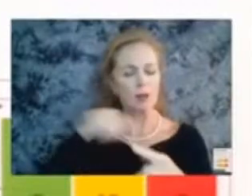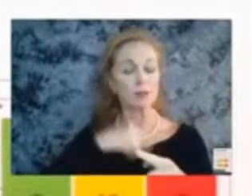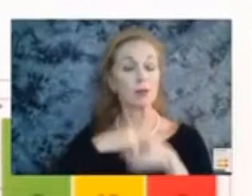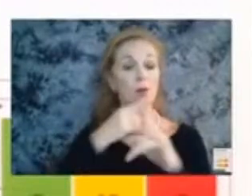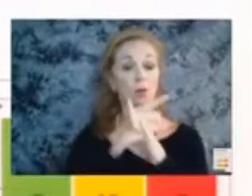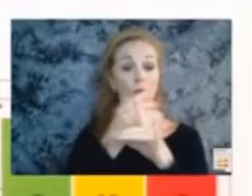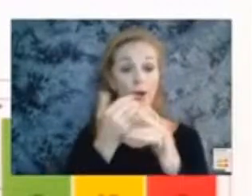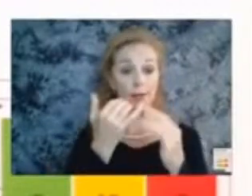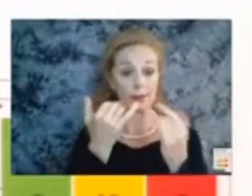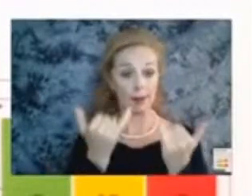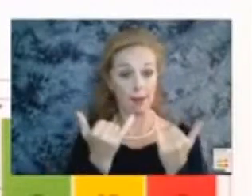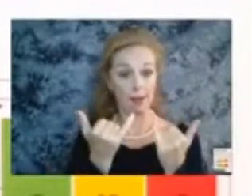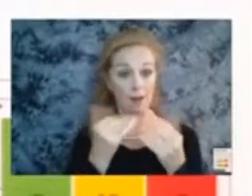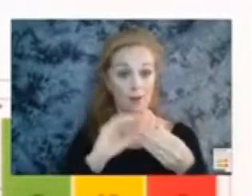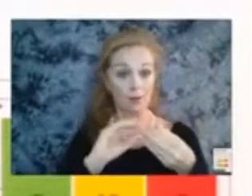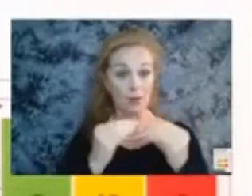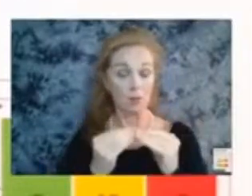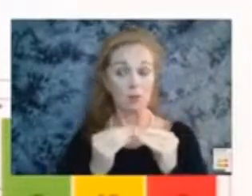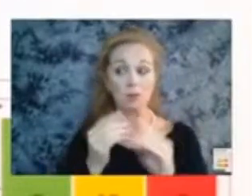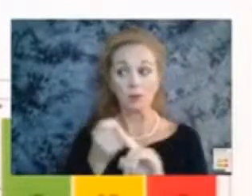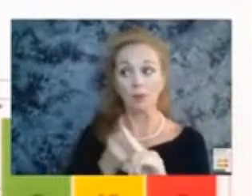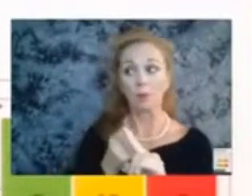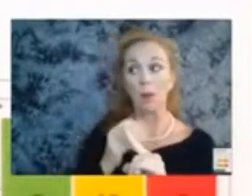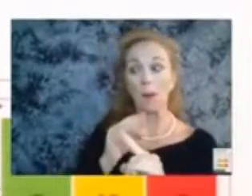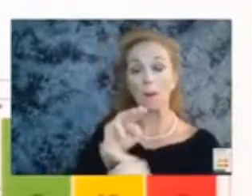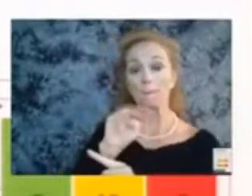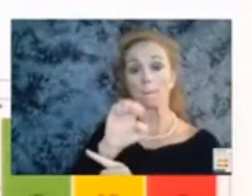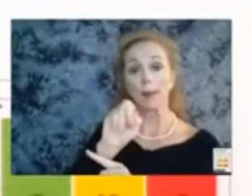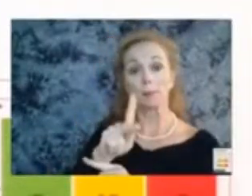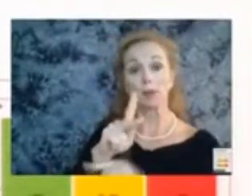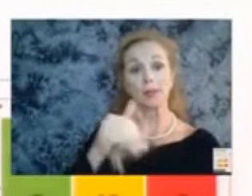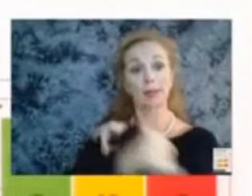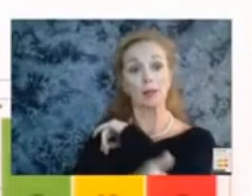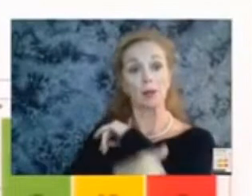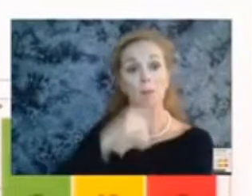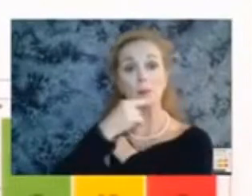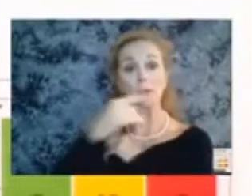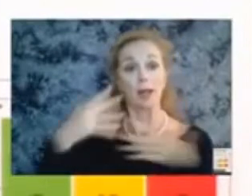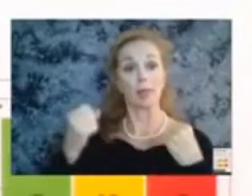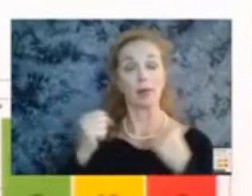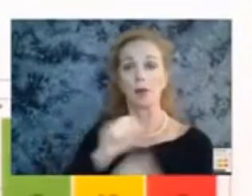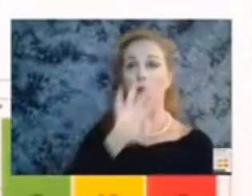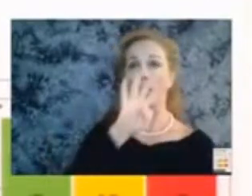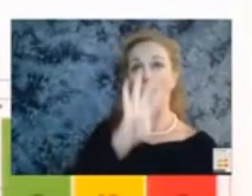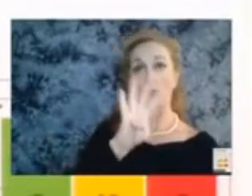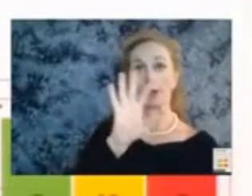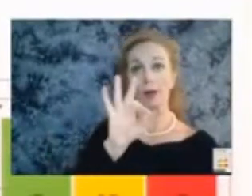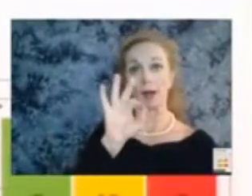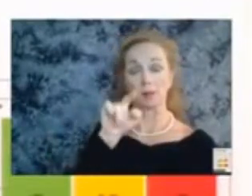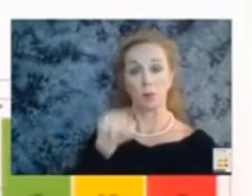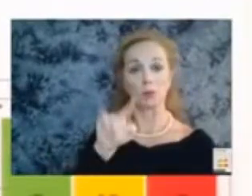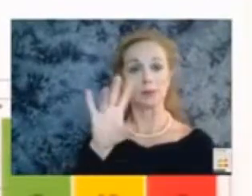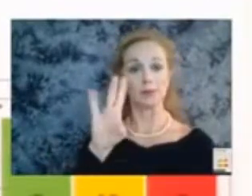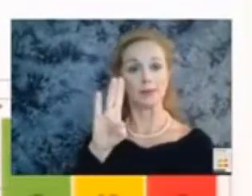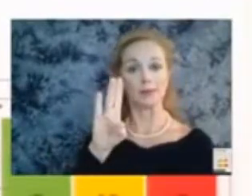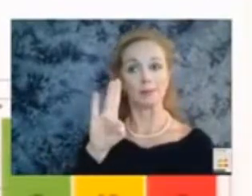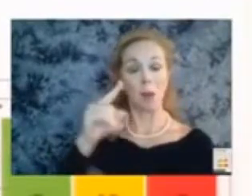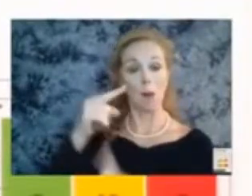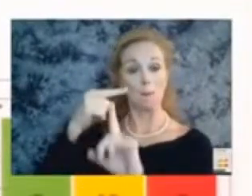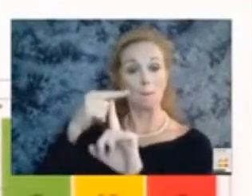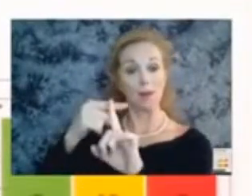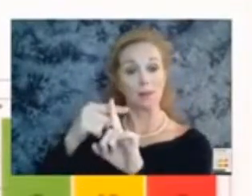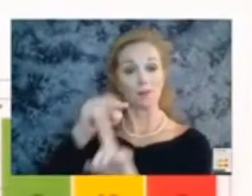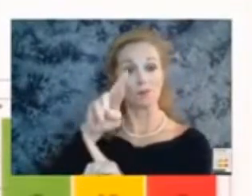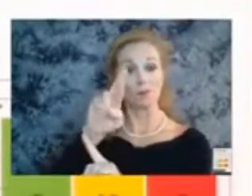released recently from Mecklenburg County Public Health, we are at 49.7 positivity rate